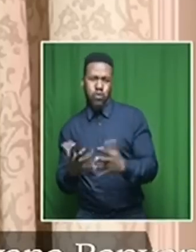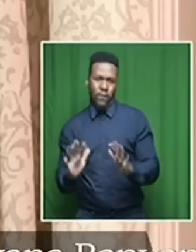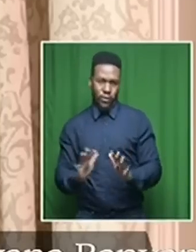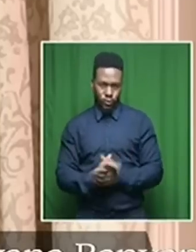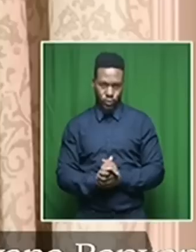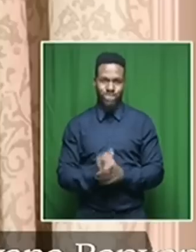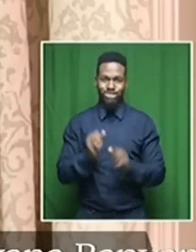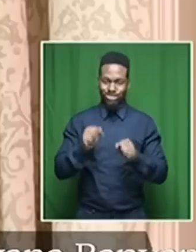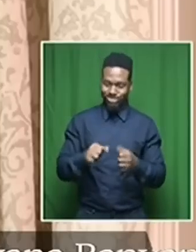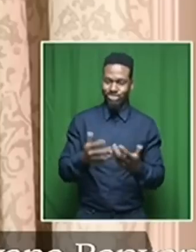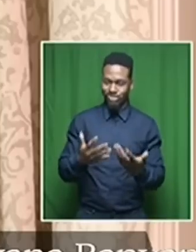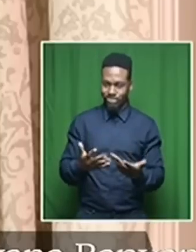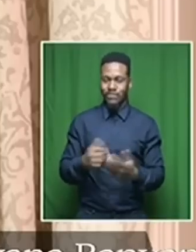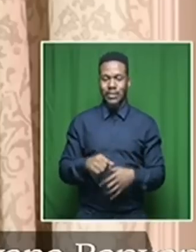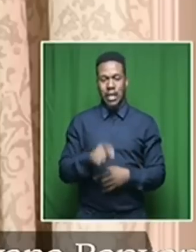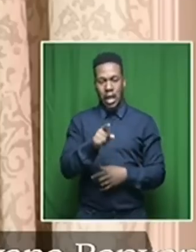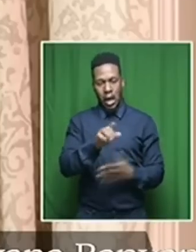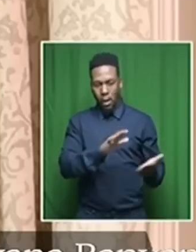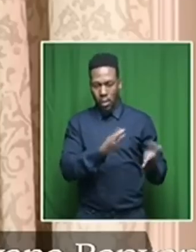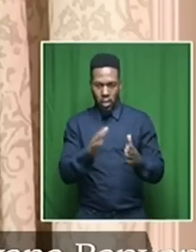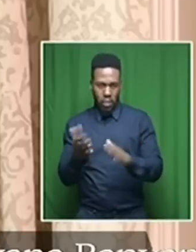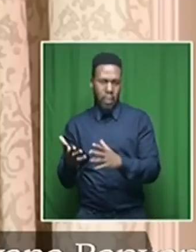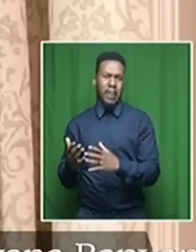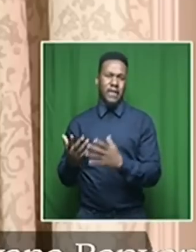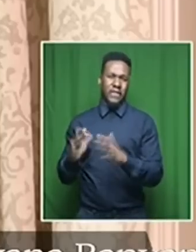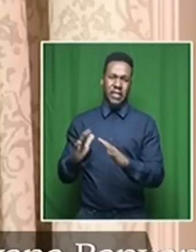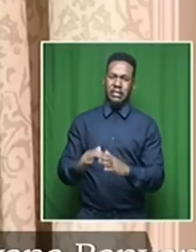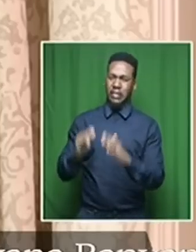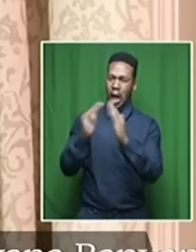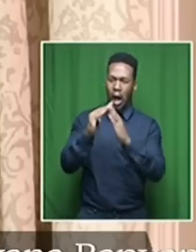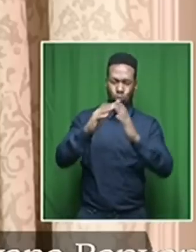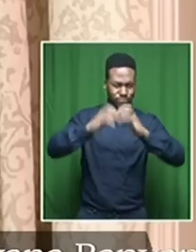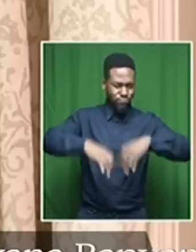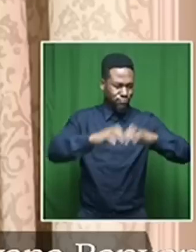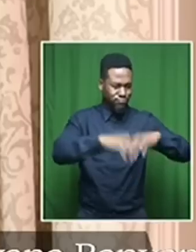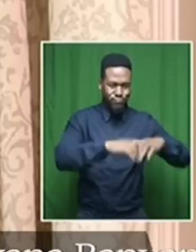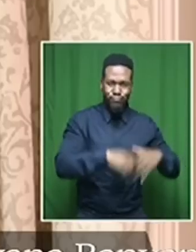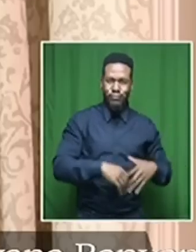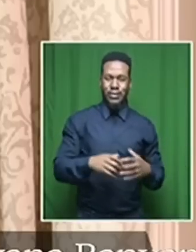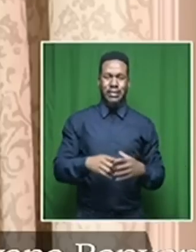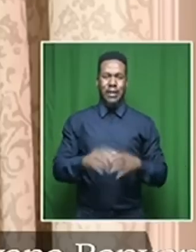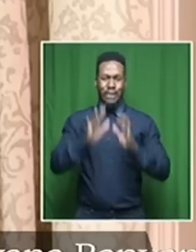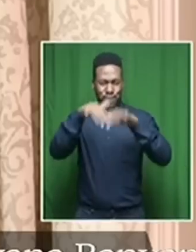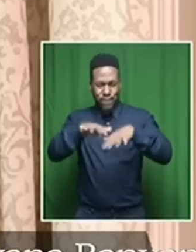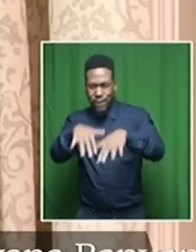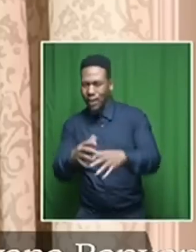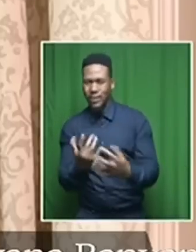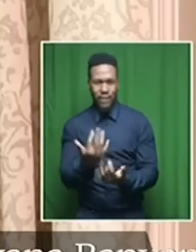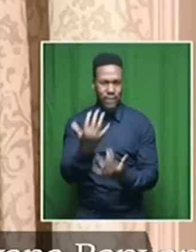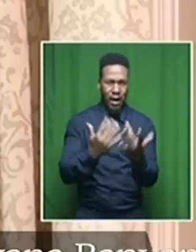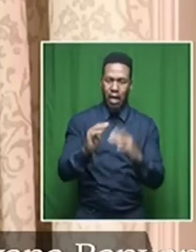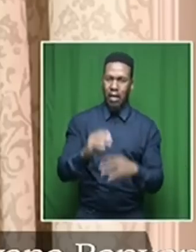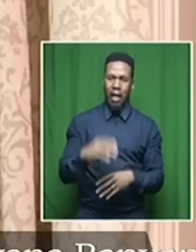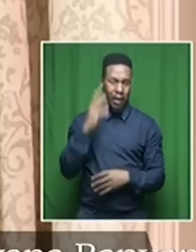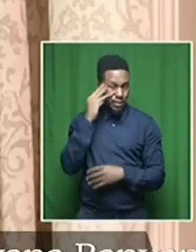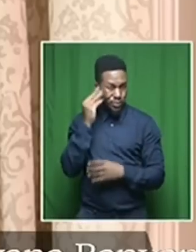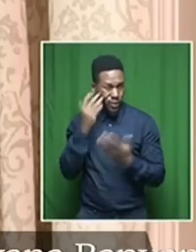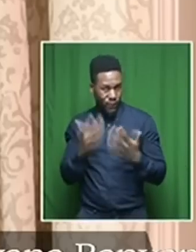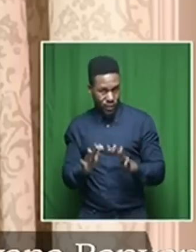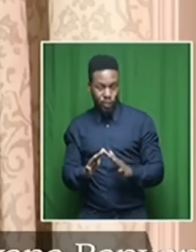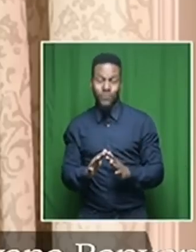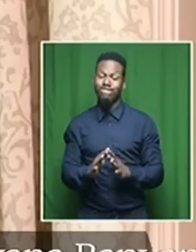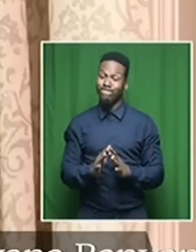loss of life and property in floods and fires in different parts of our country. We salute